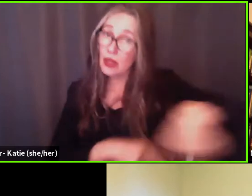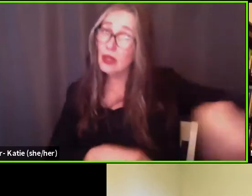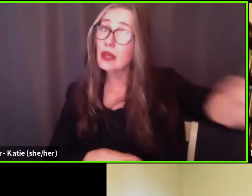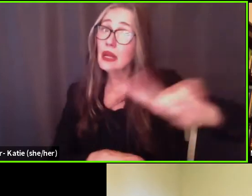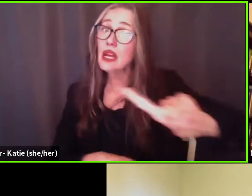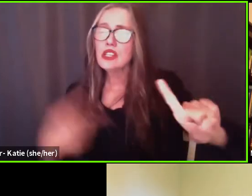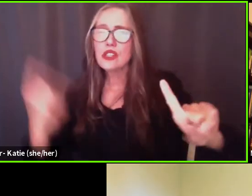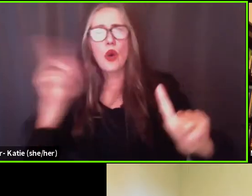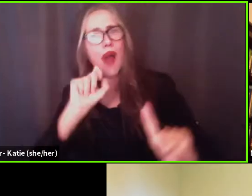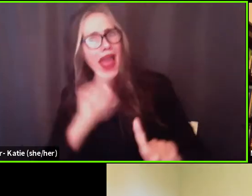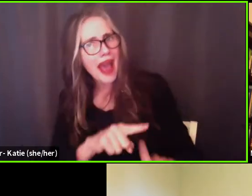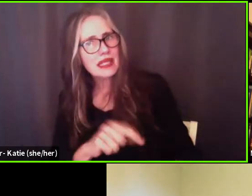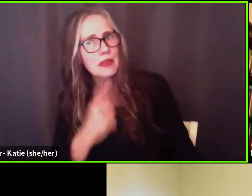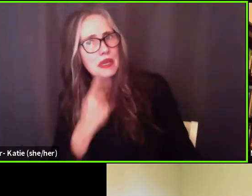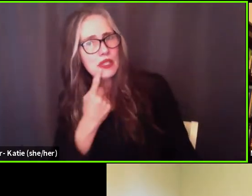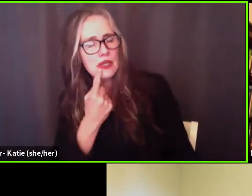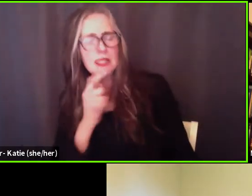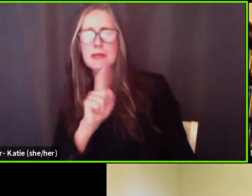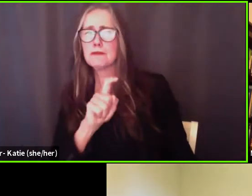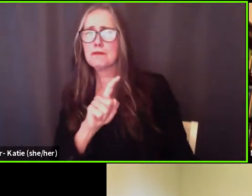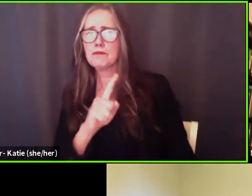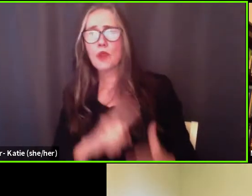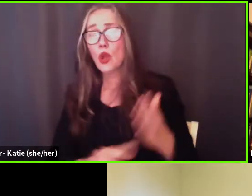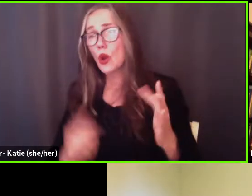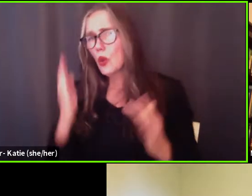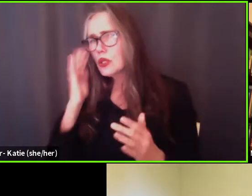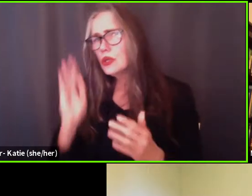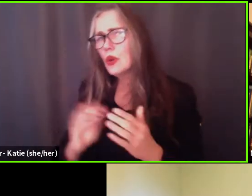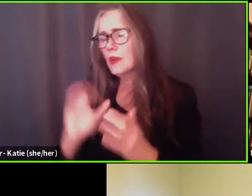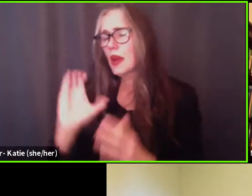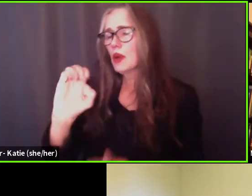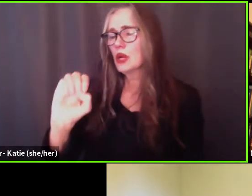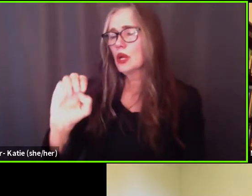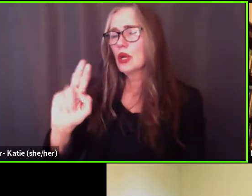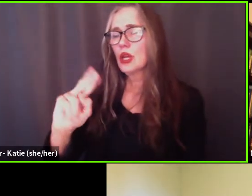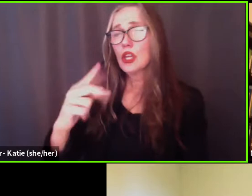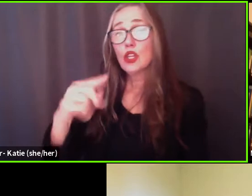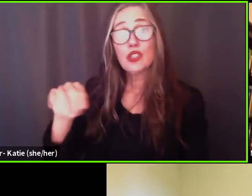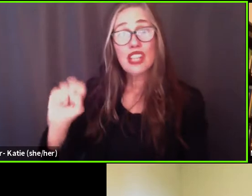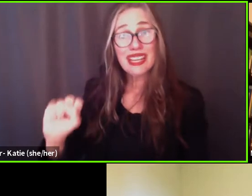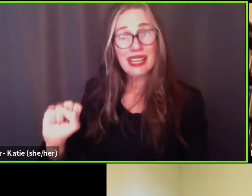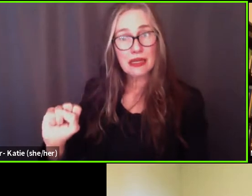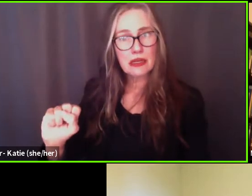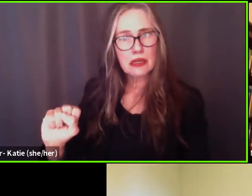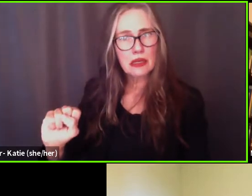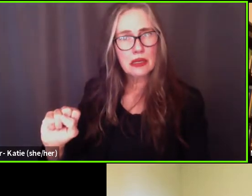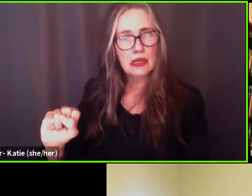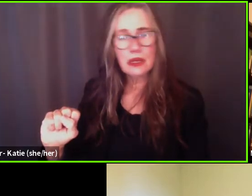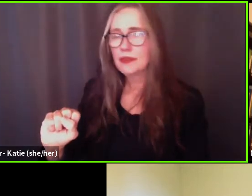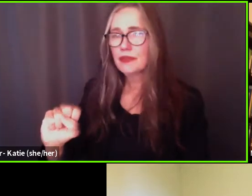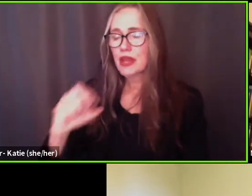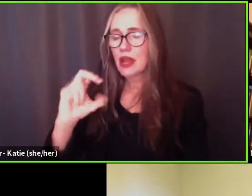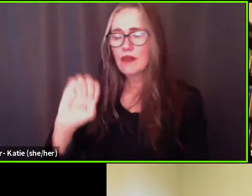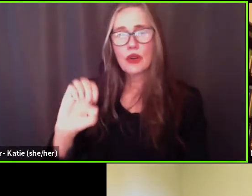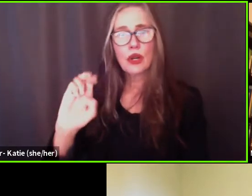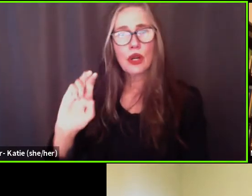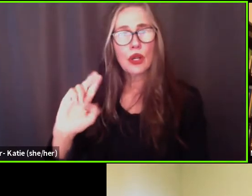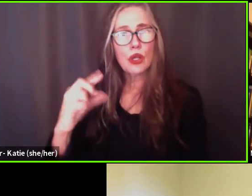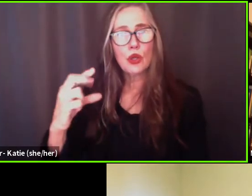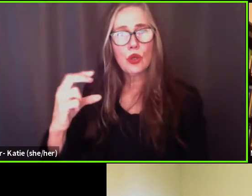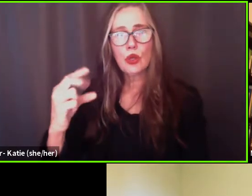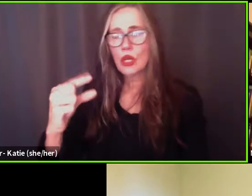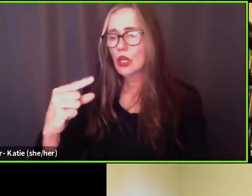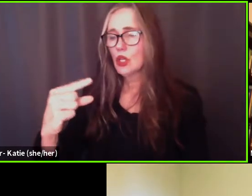students how many what do you guys know about the eugenics movement and unfortunately you know so many of our younger students just have not had the